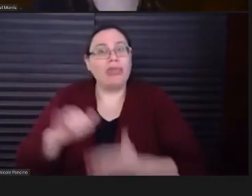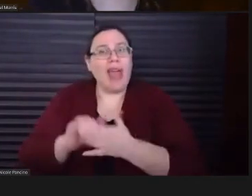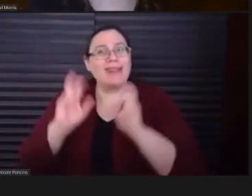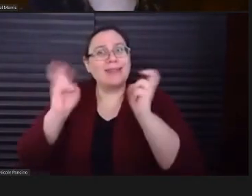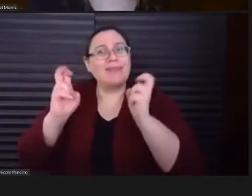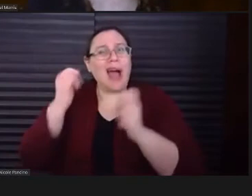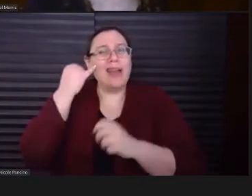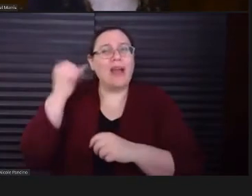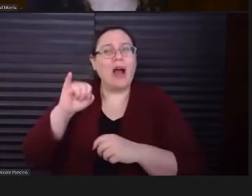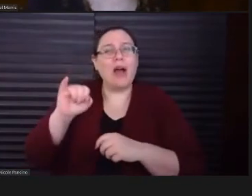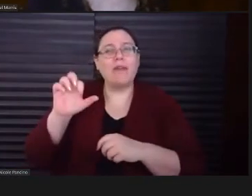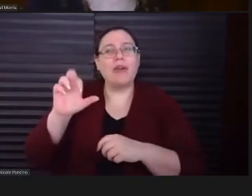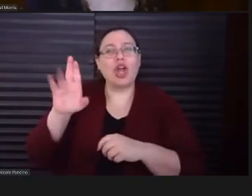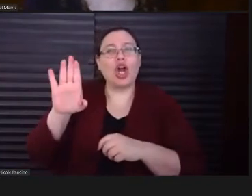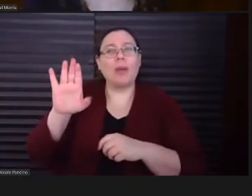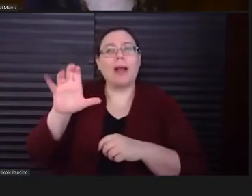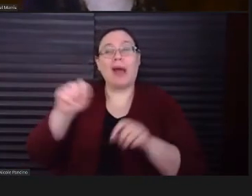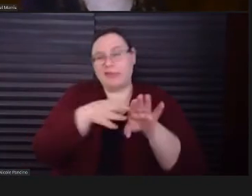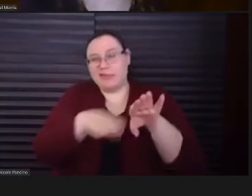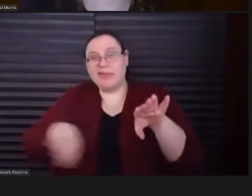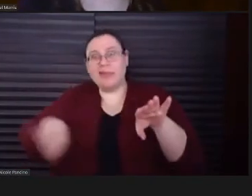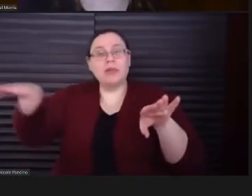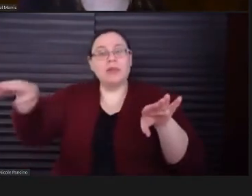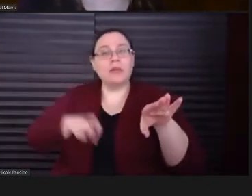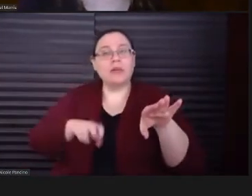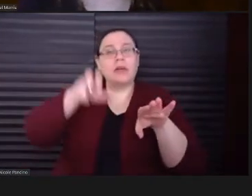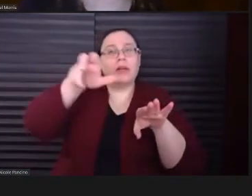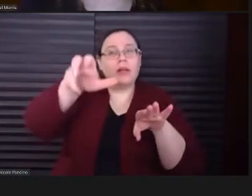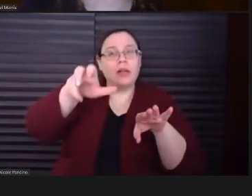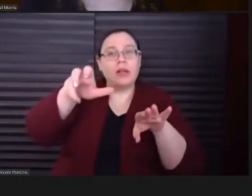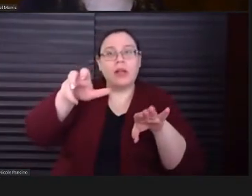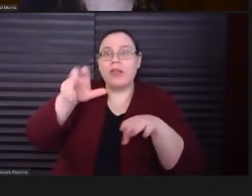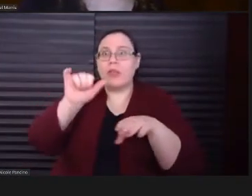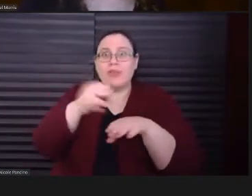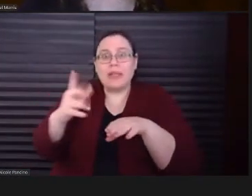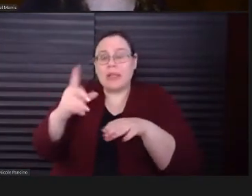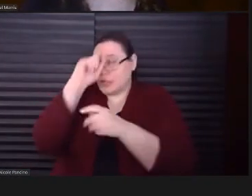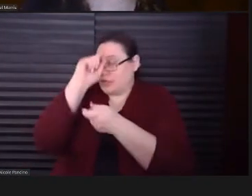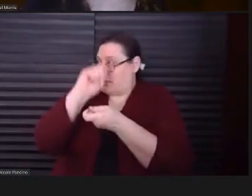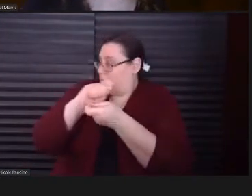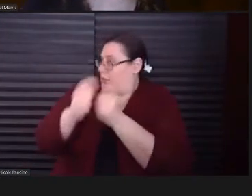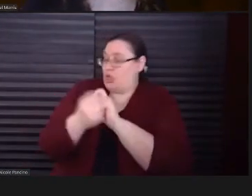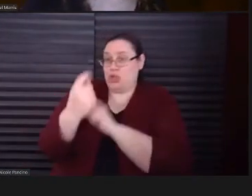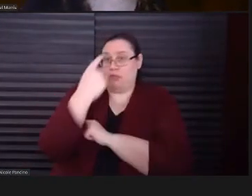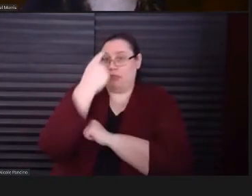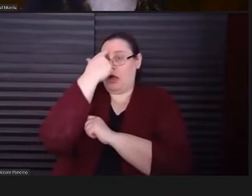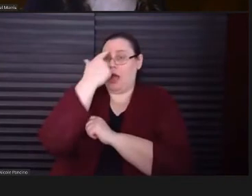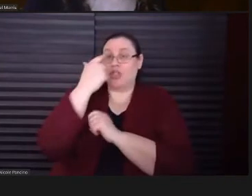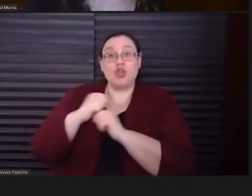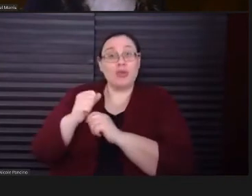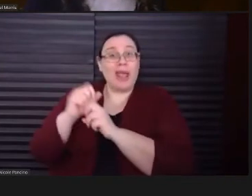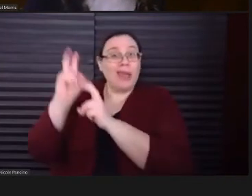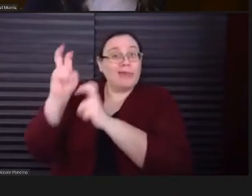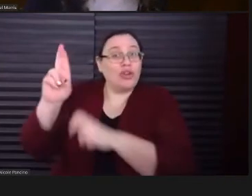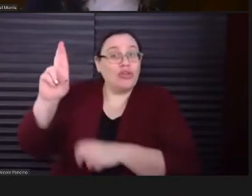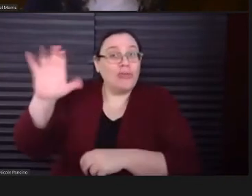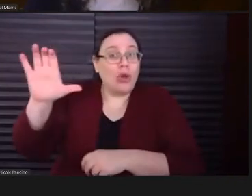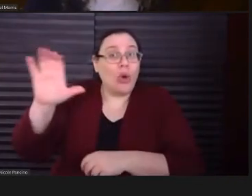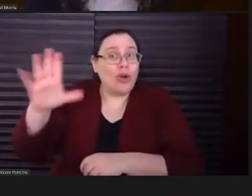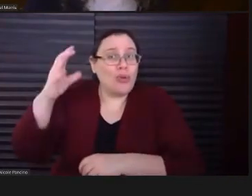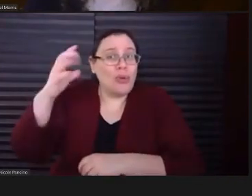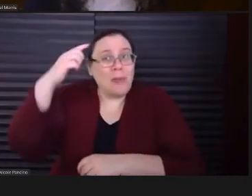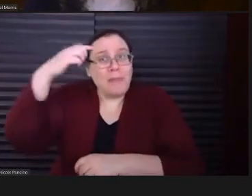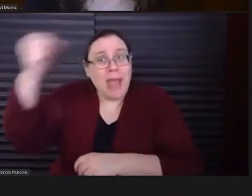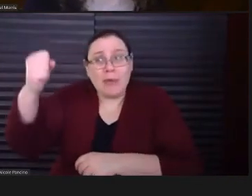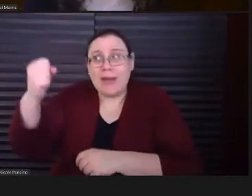create these things that just utterly transform your mind, allowing you to record your memories and play it back. Just a